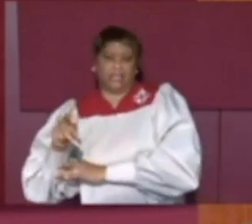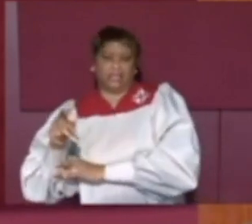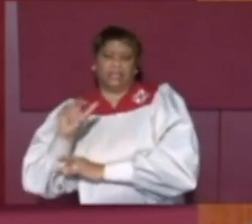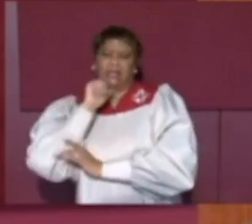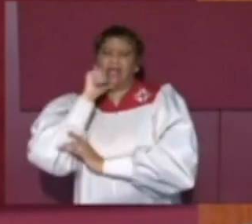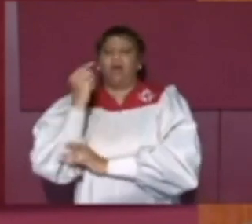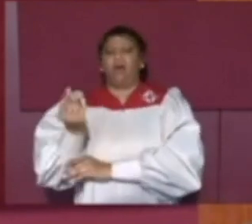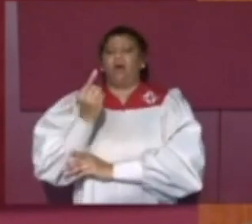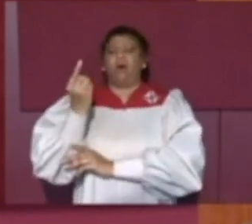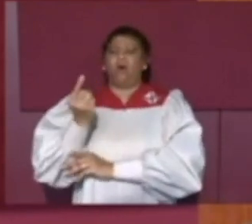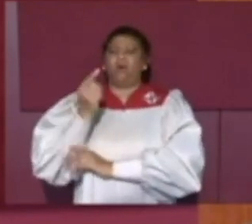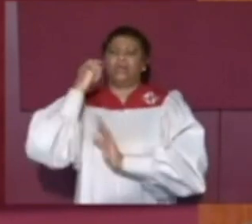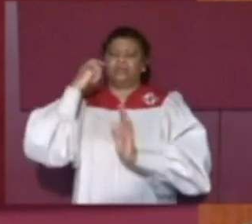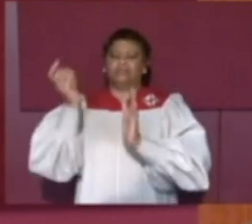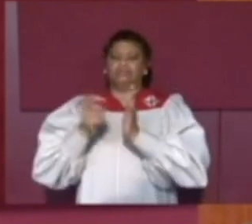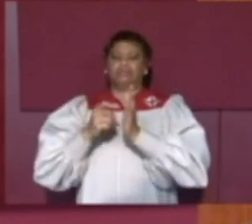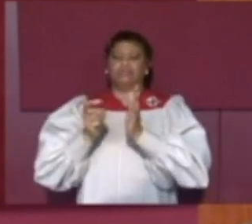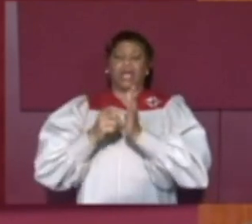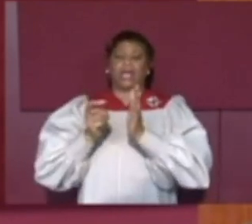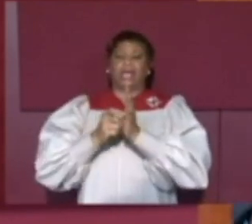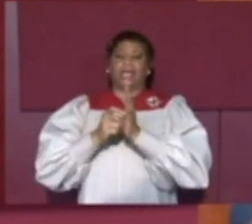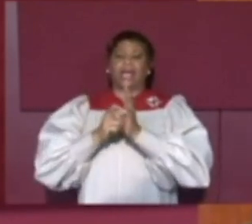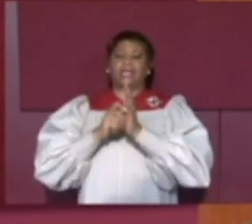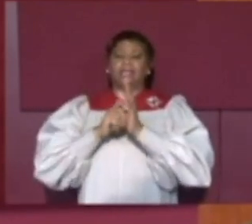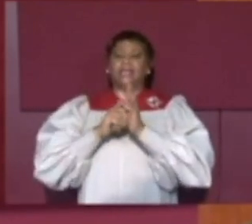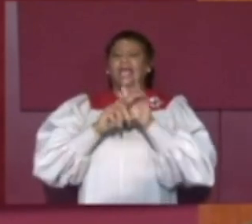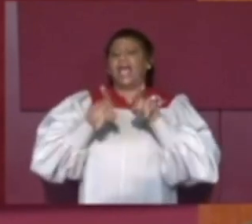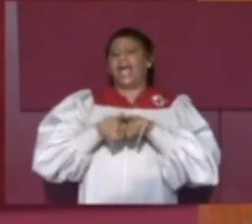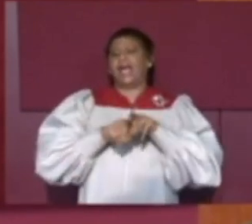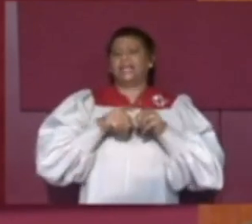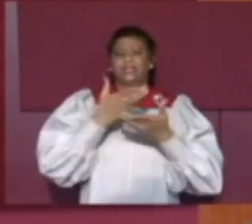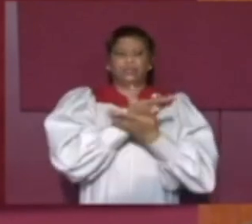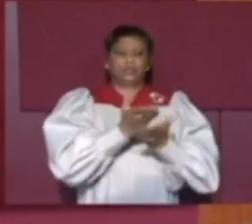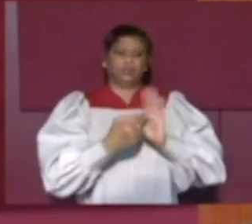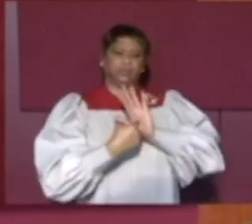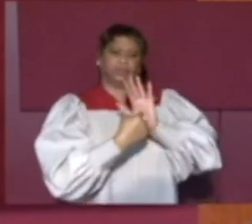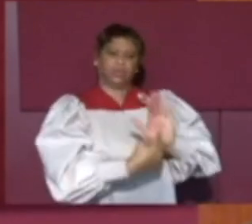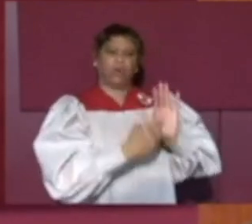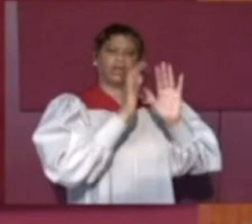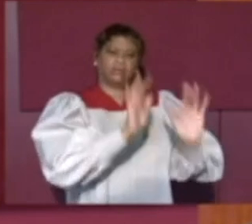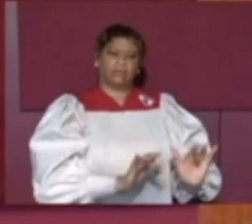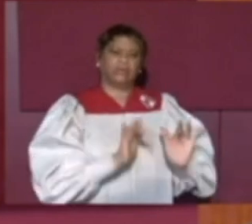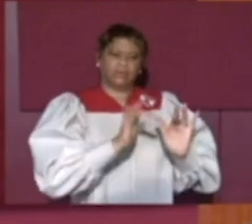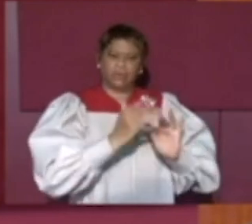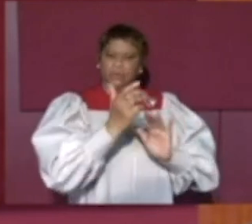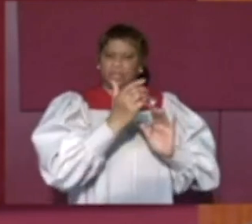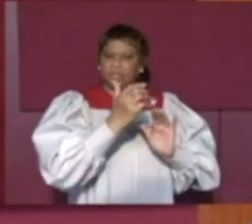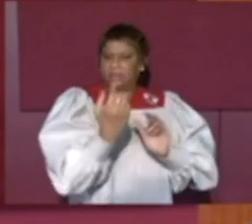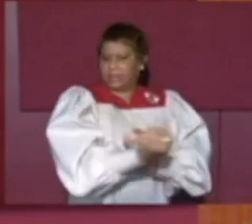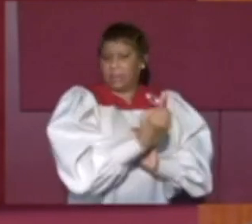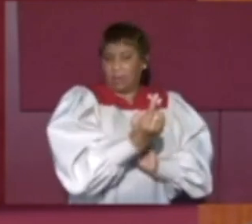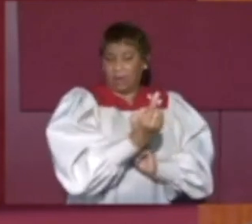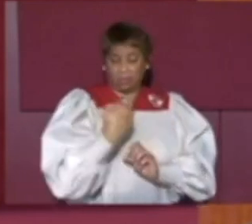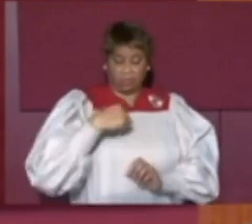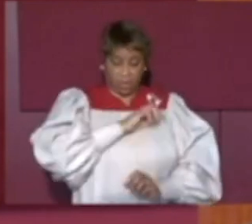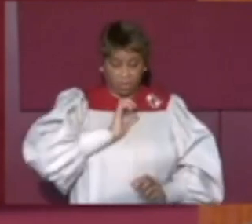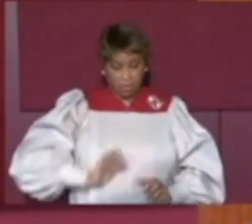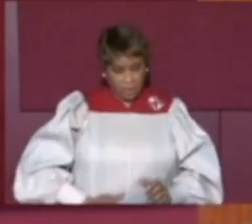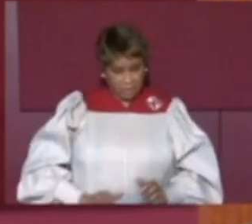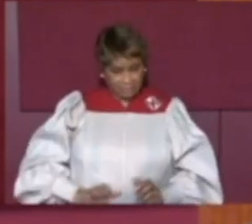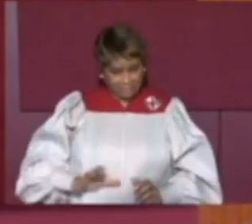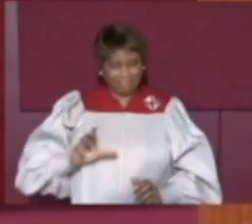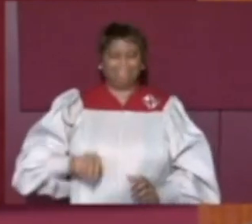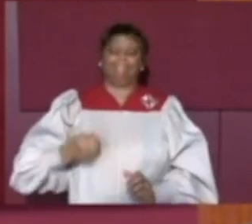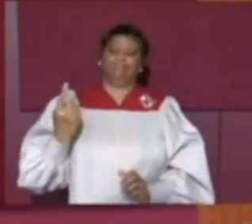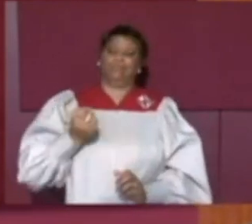not always recognized as you being merciful or you being compassionate. So as a Christian, I need to